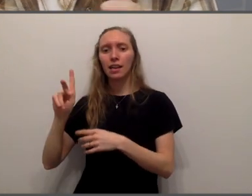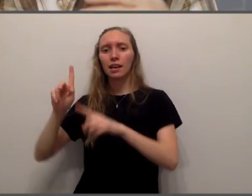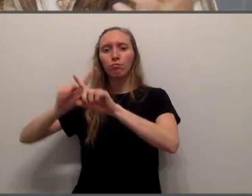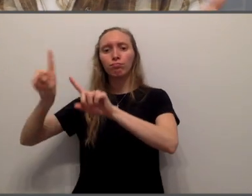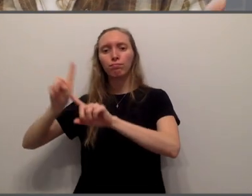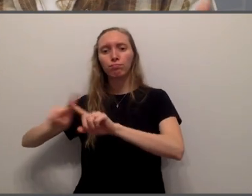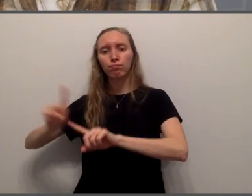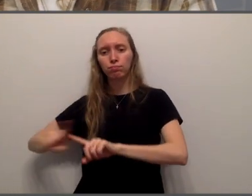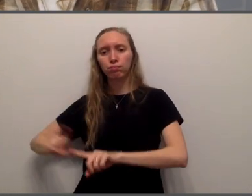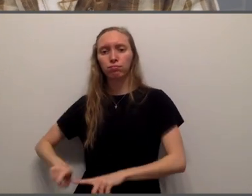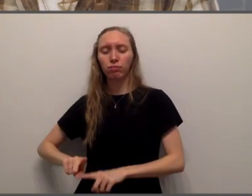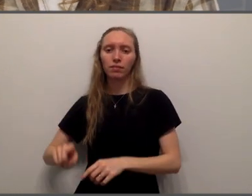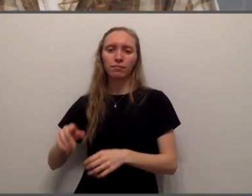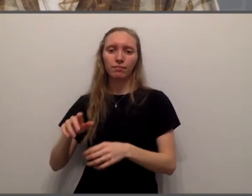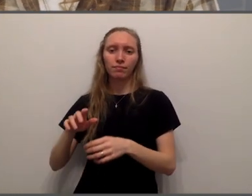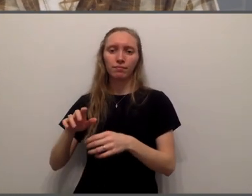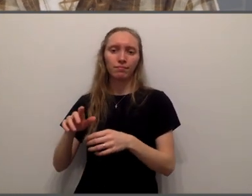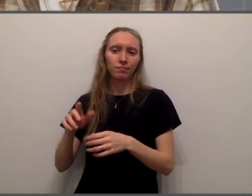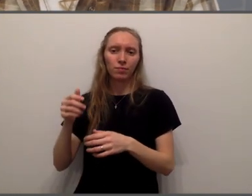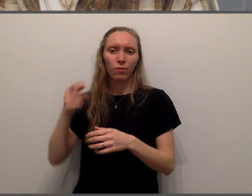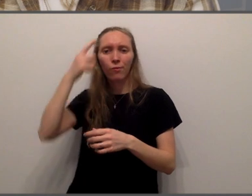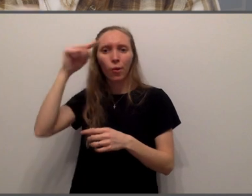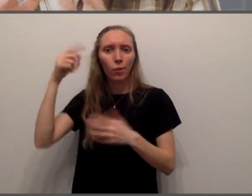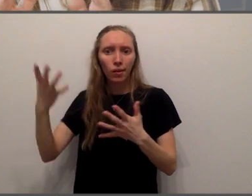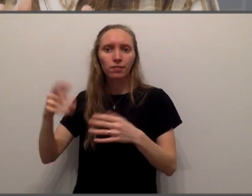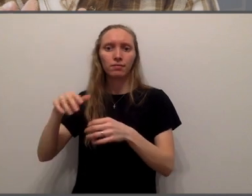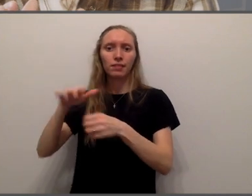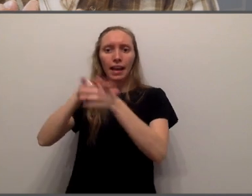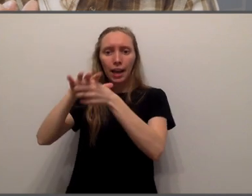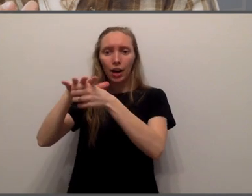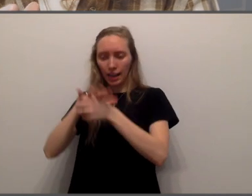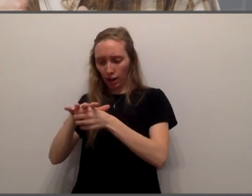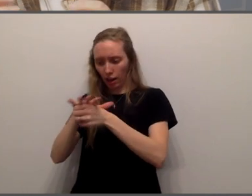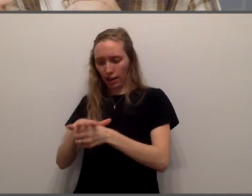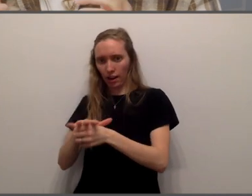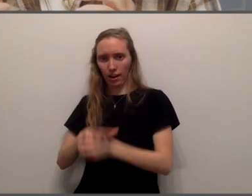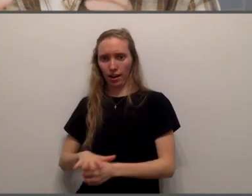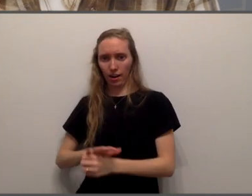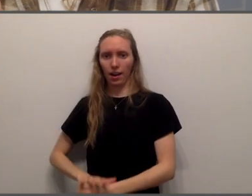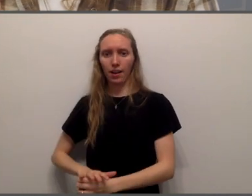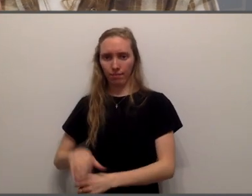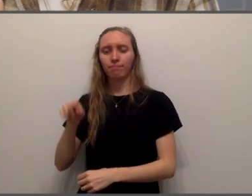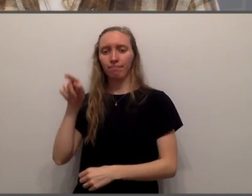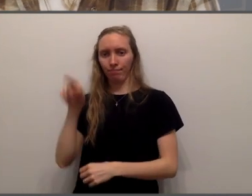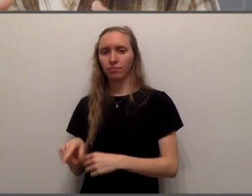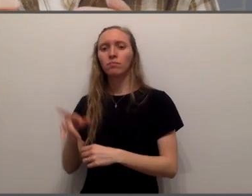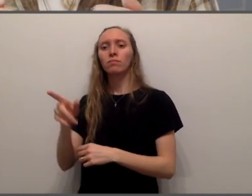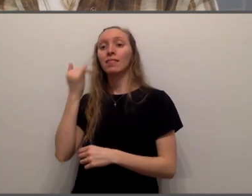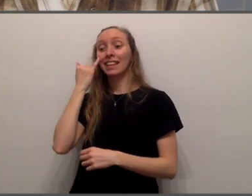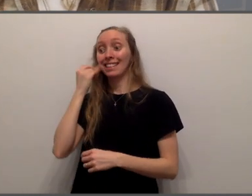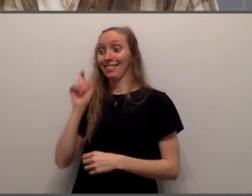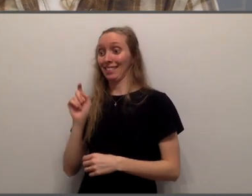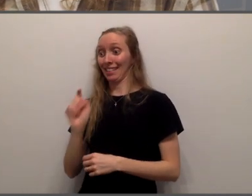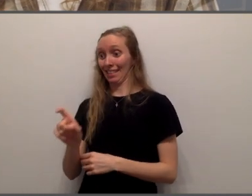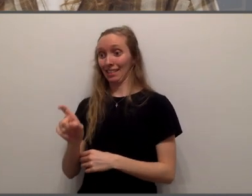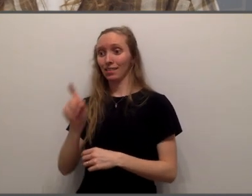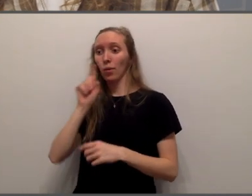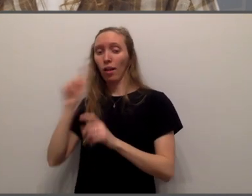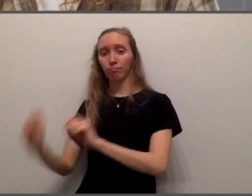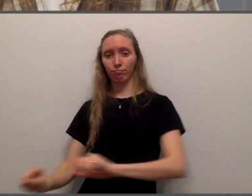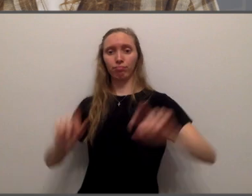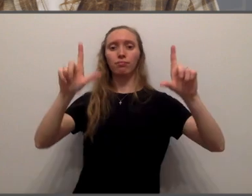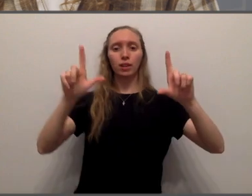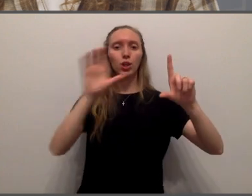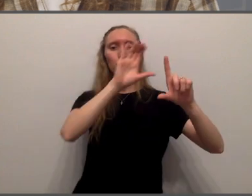by parish, by area. And if you click on one of those, it'll take you into a Zoom call. And in a few minutes after we